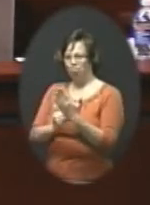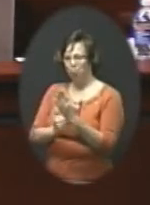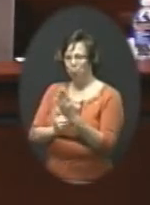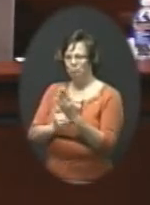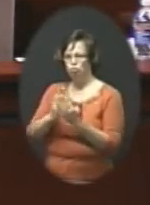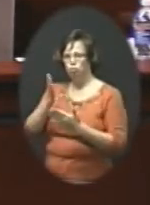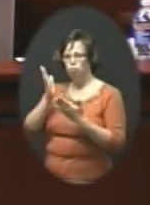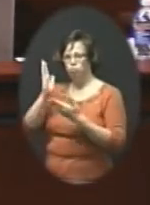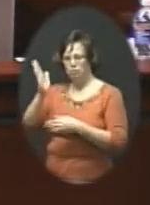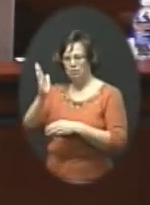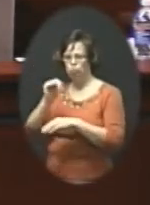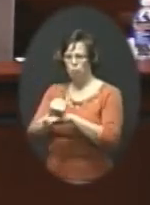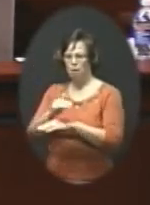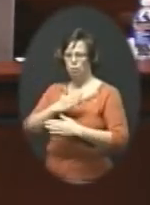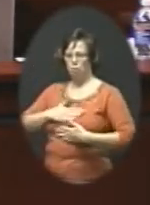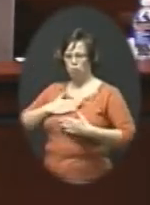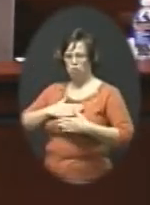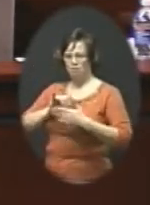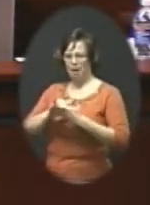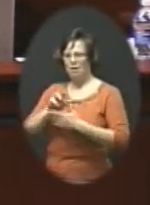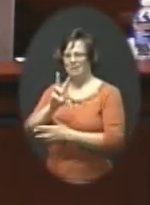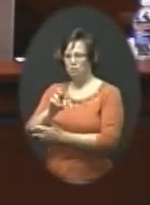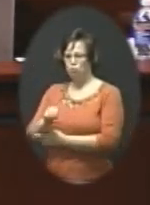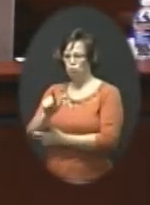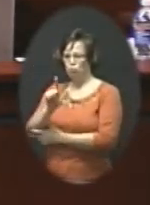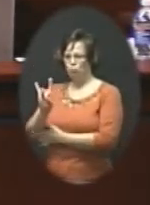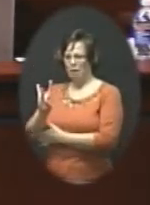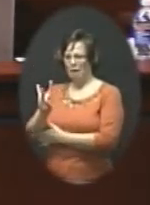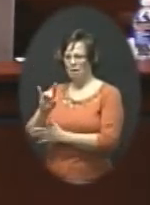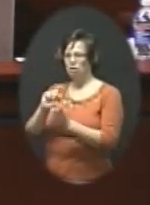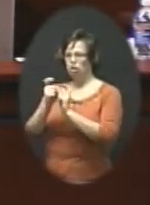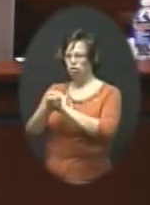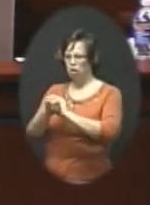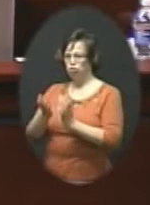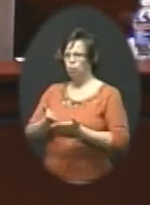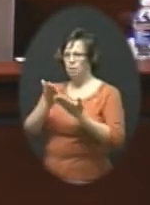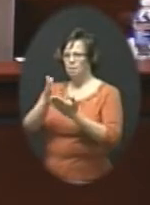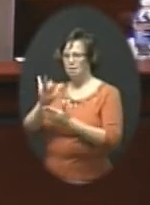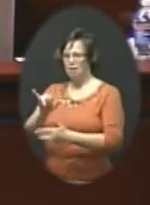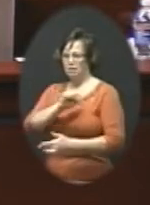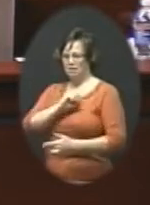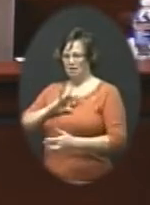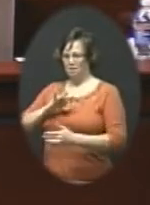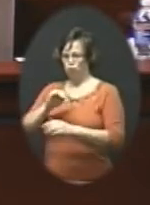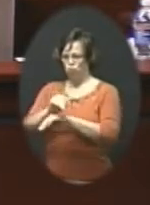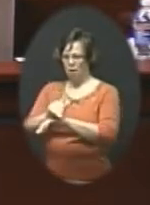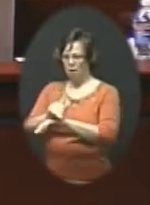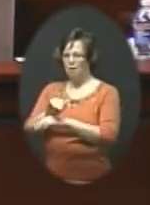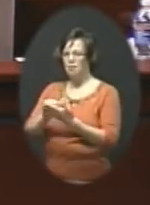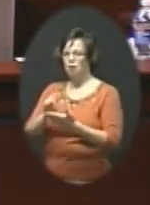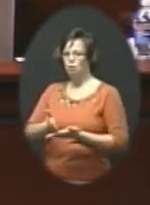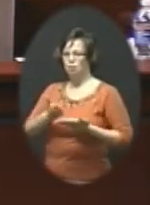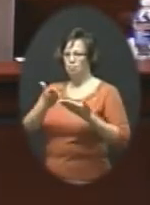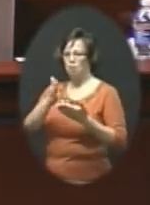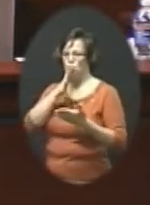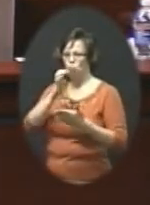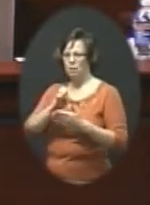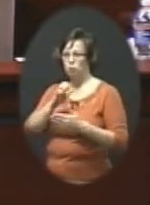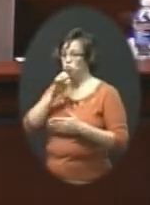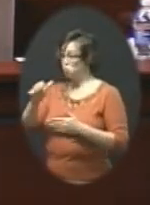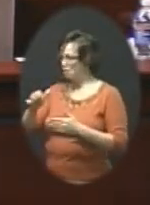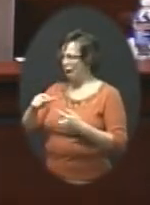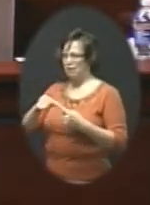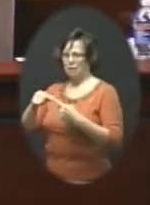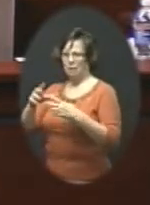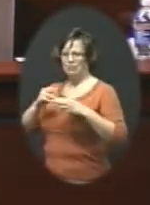so we appreciate that. We are taking 6.28 and changing the recommendation by staff tonight. That recommendation would be to not